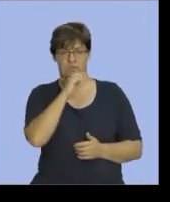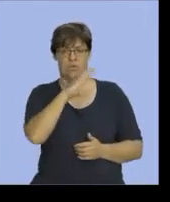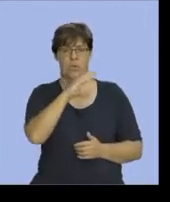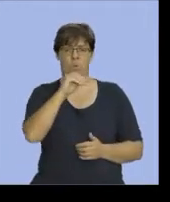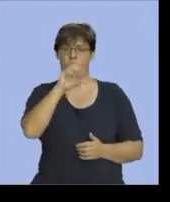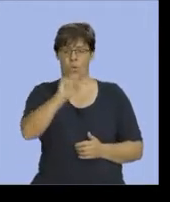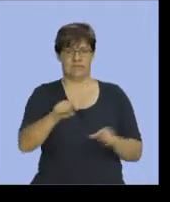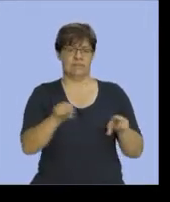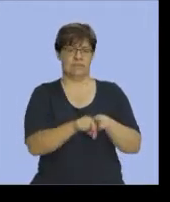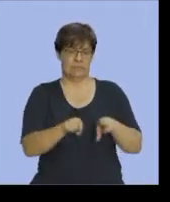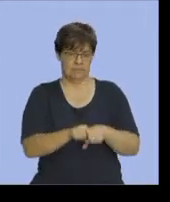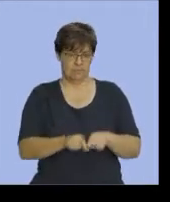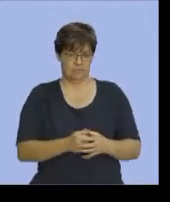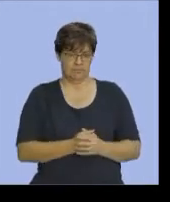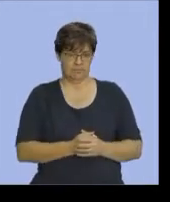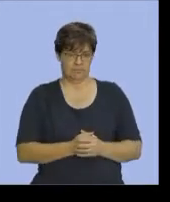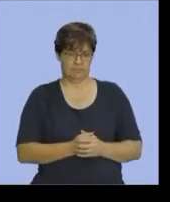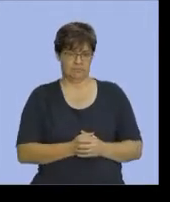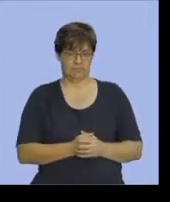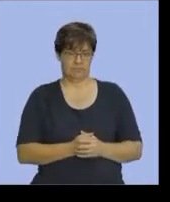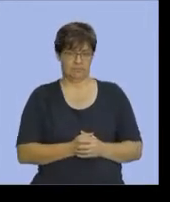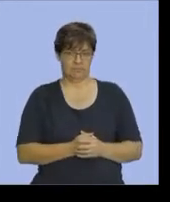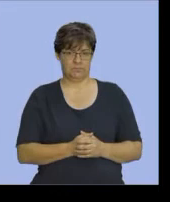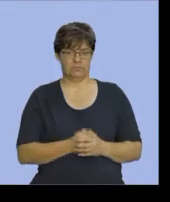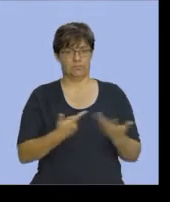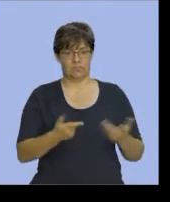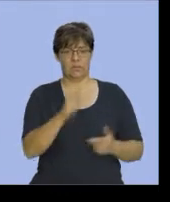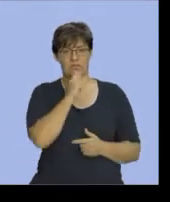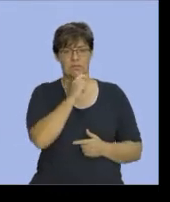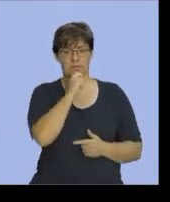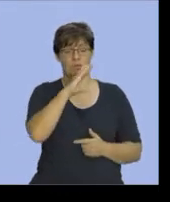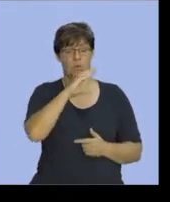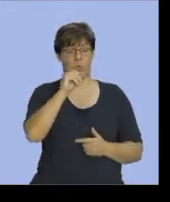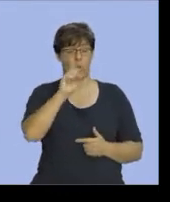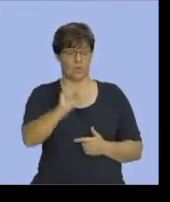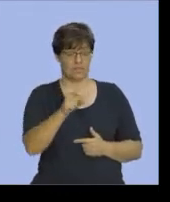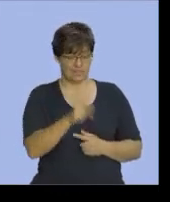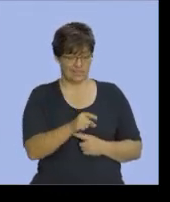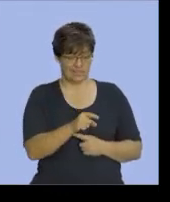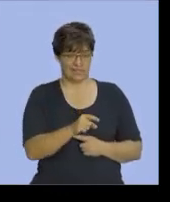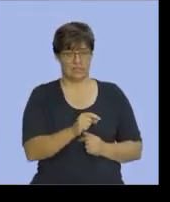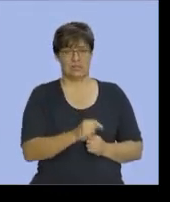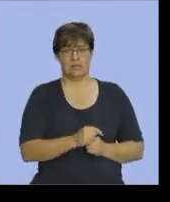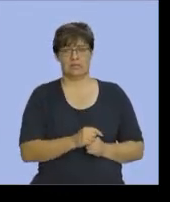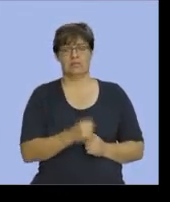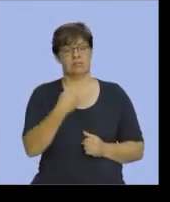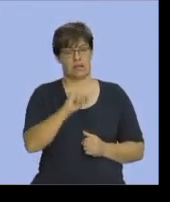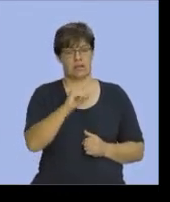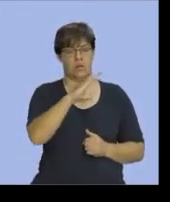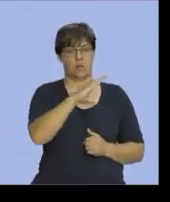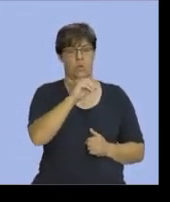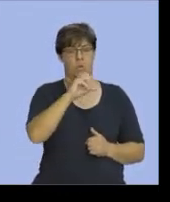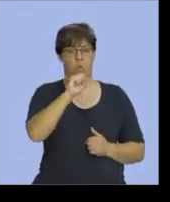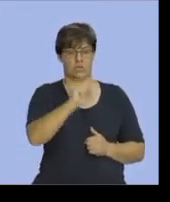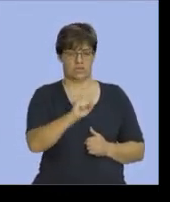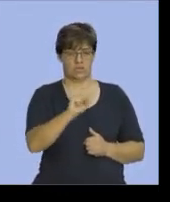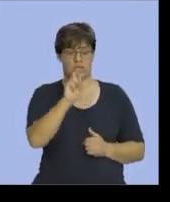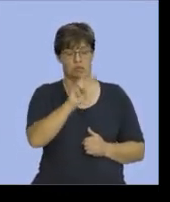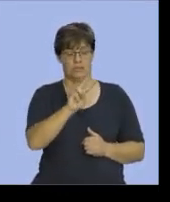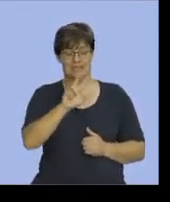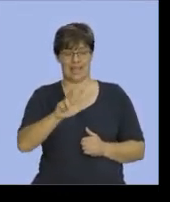the cos ratio. And if you want to use the cos ratio here, this will still be cos